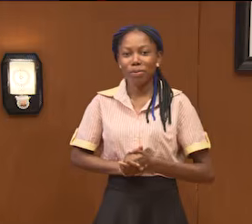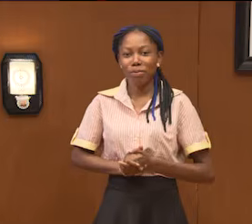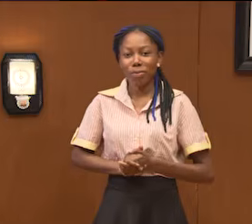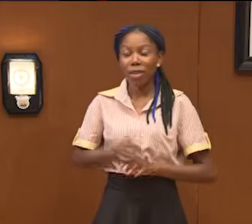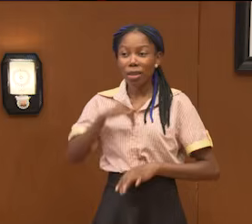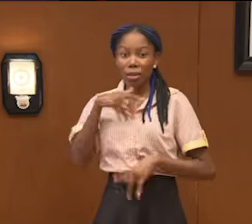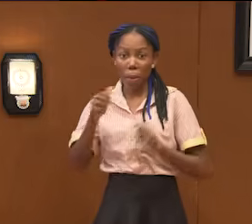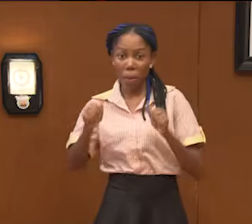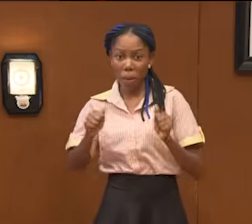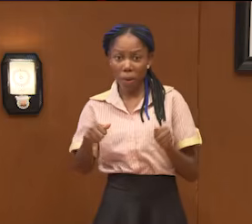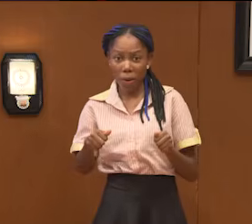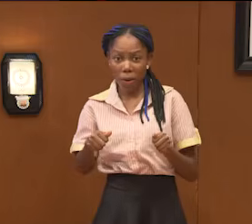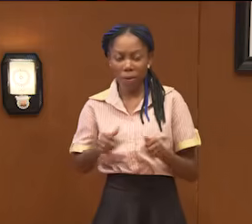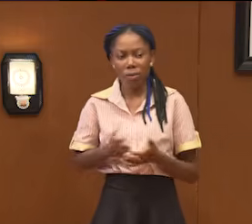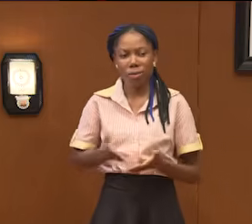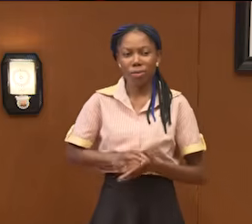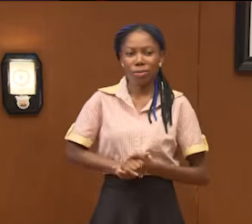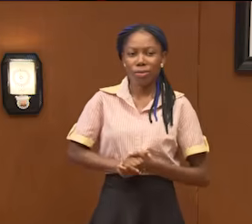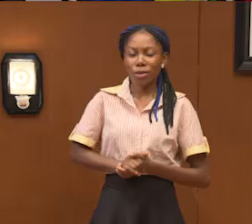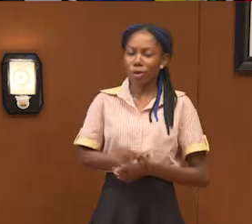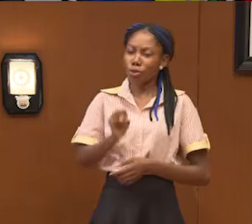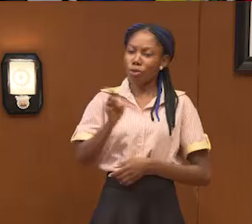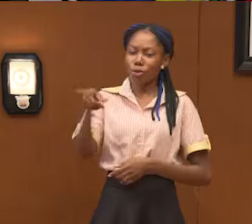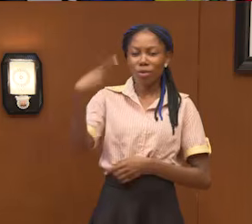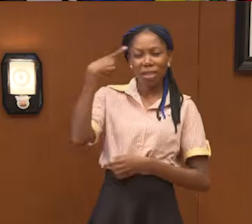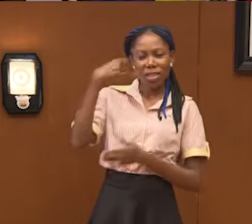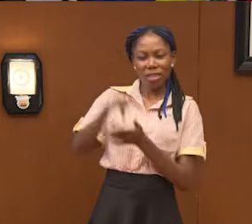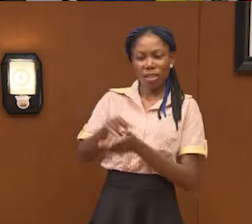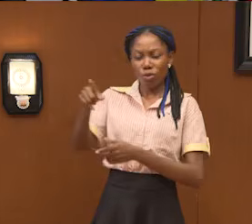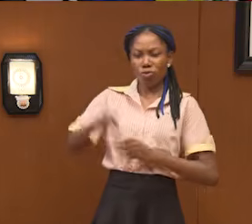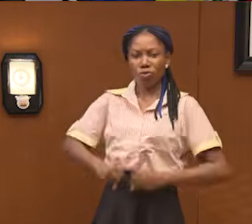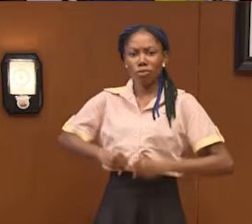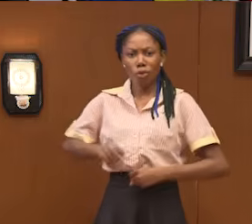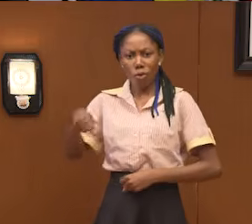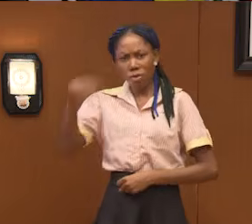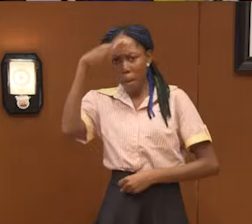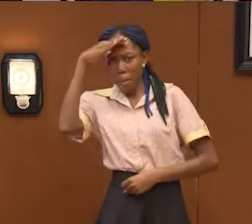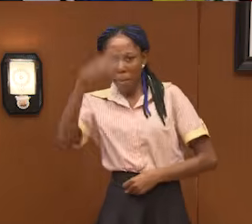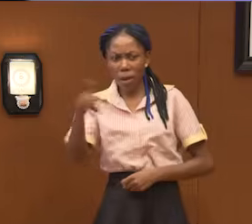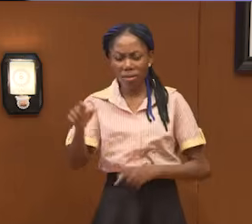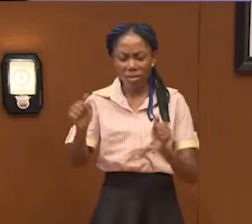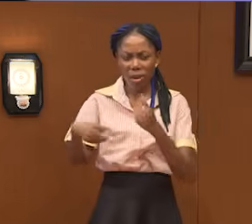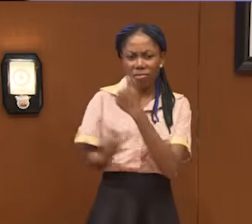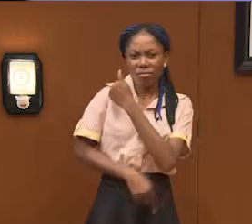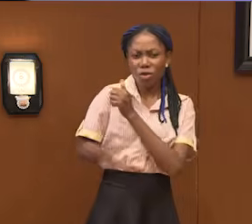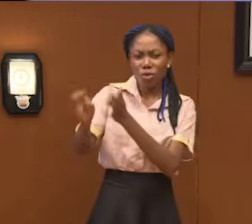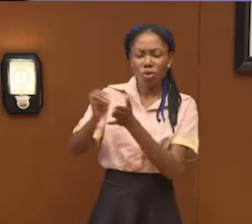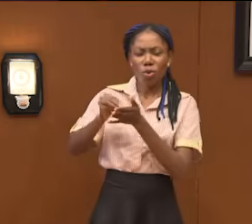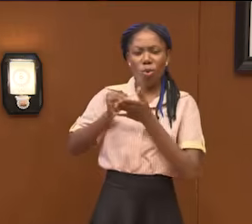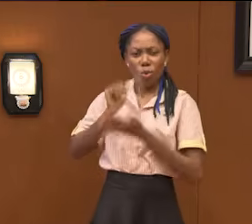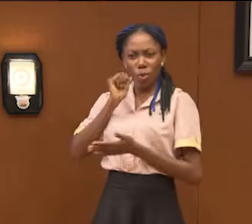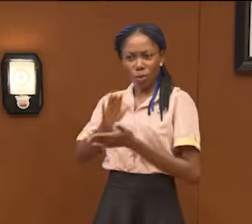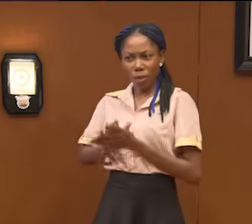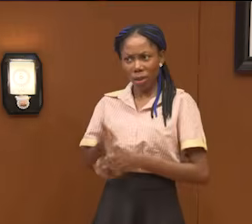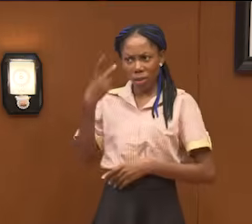Is that possible? So you think because you are stronger than her? Look at her. Look at your height. Look